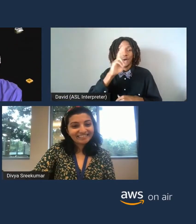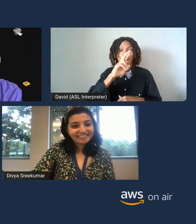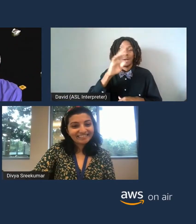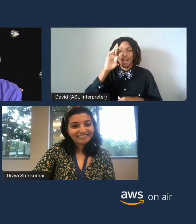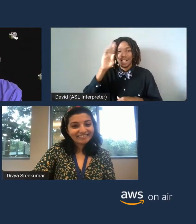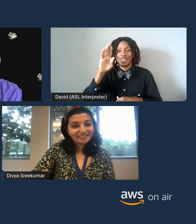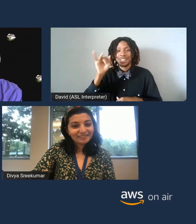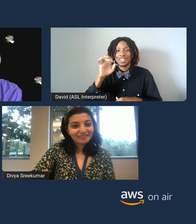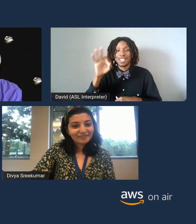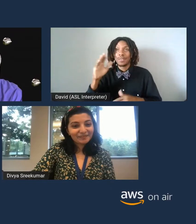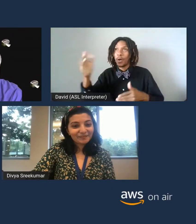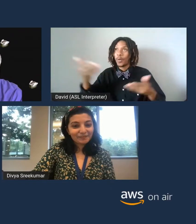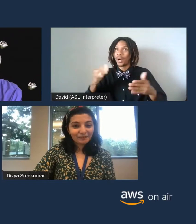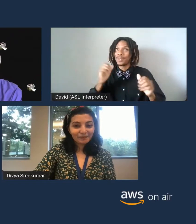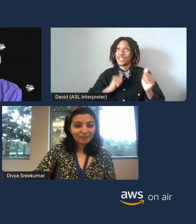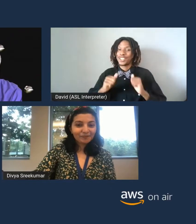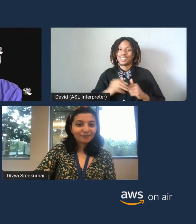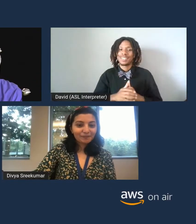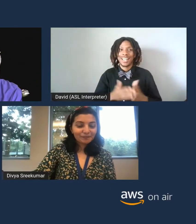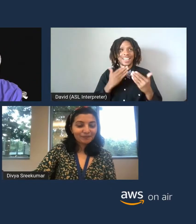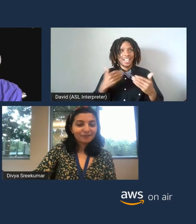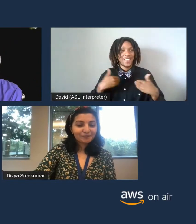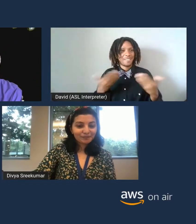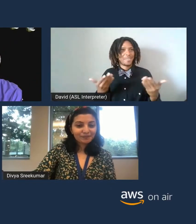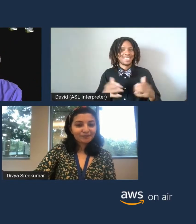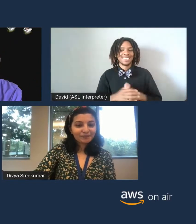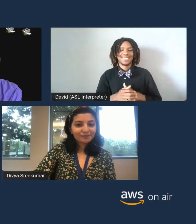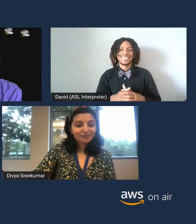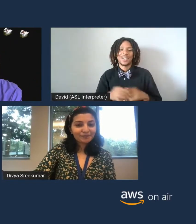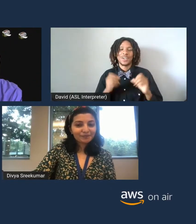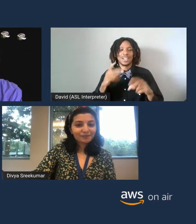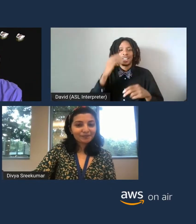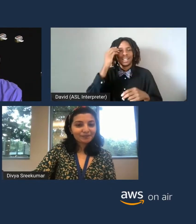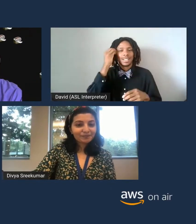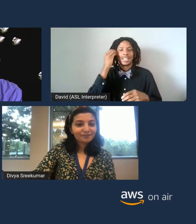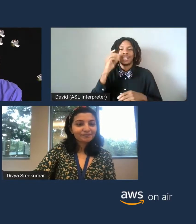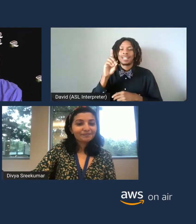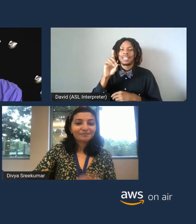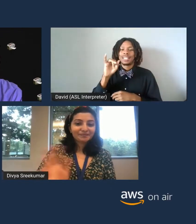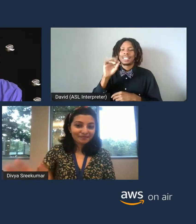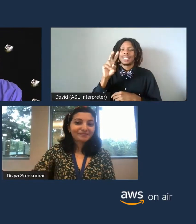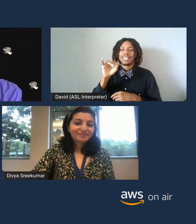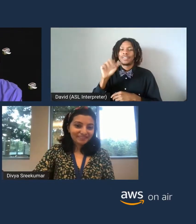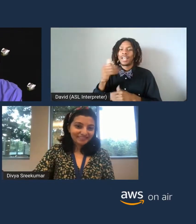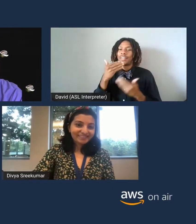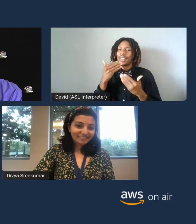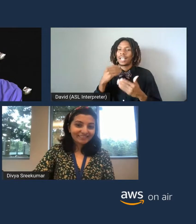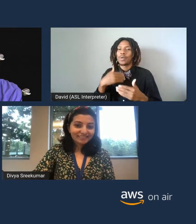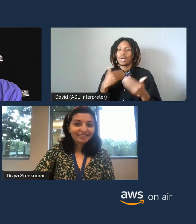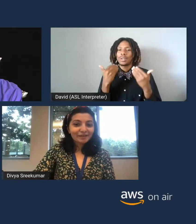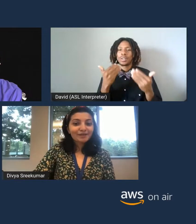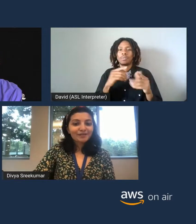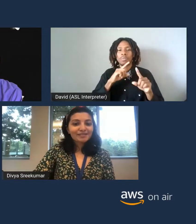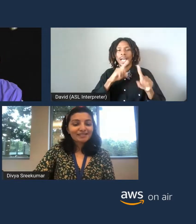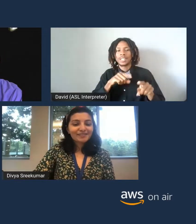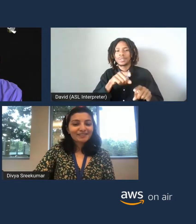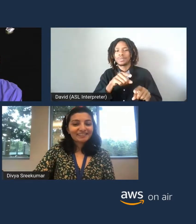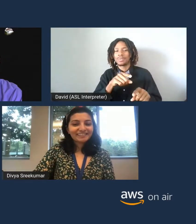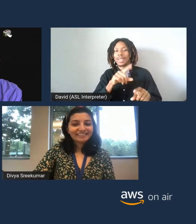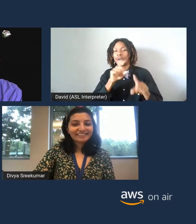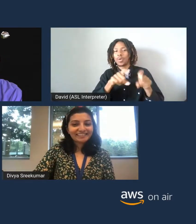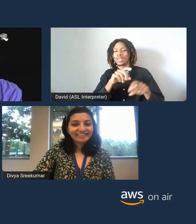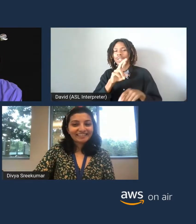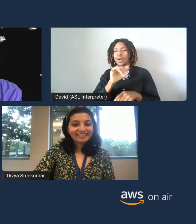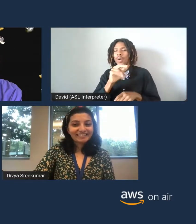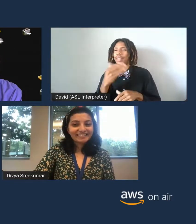Welcome to the show. Yeah, thanks for having me. All right. Divya, thanks. We'll just carry on with Ryan from here on out. Thanks for joining us on the